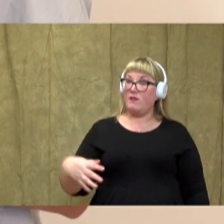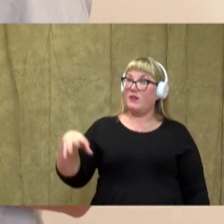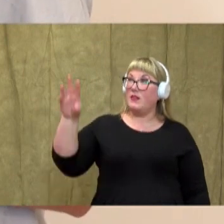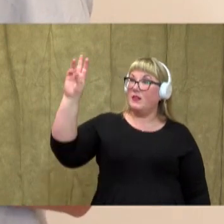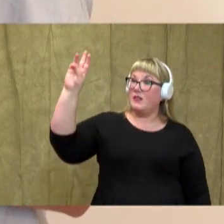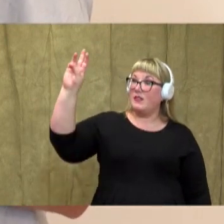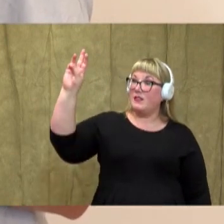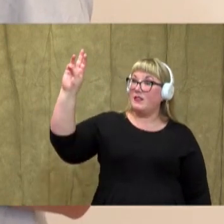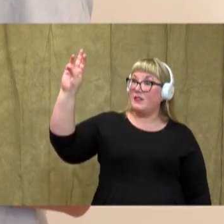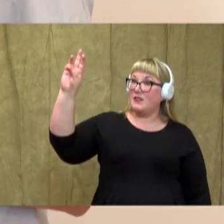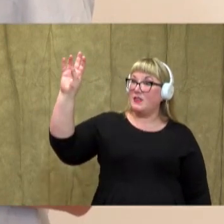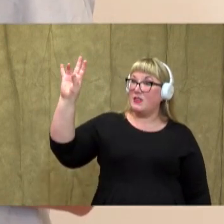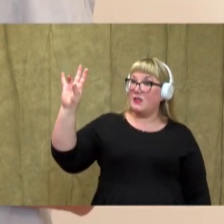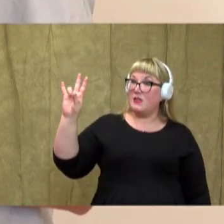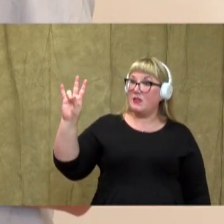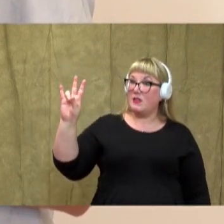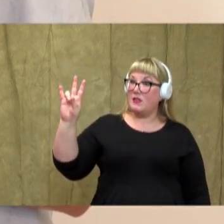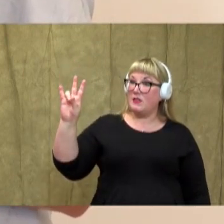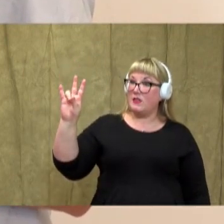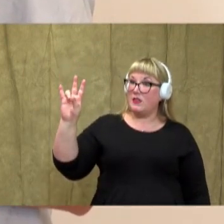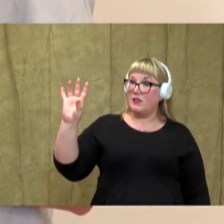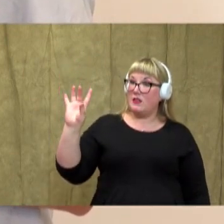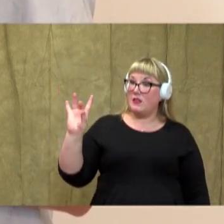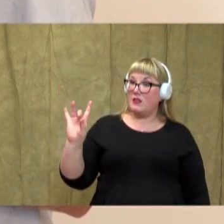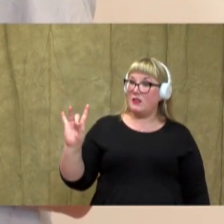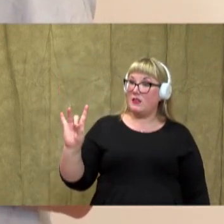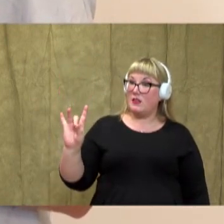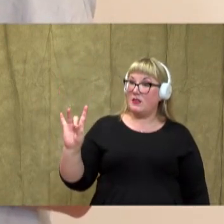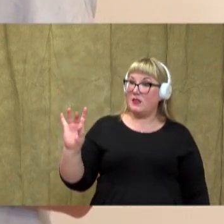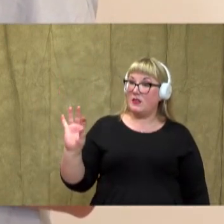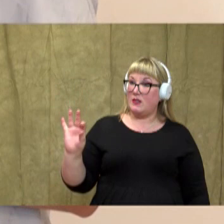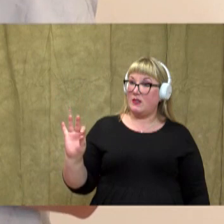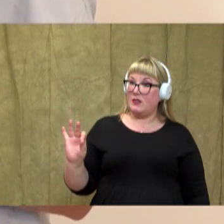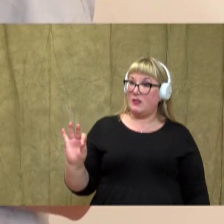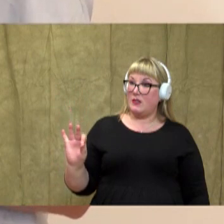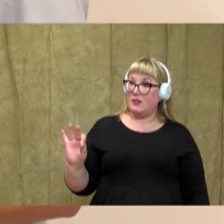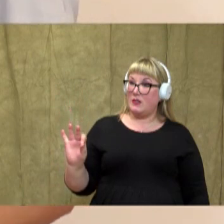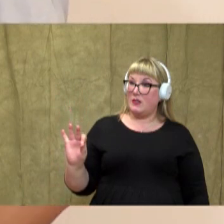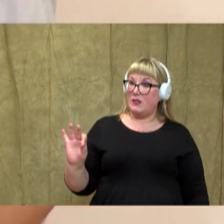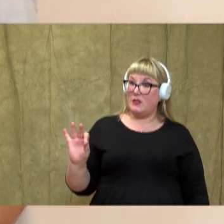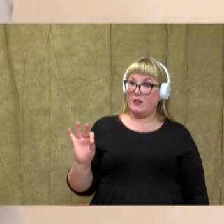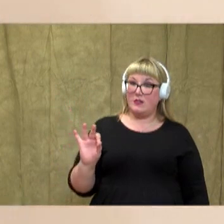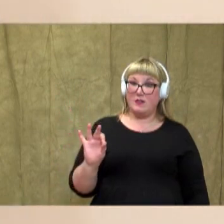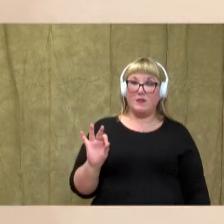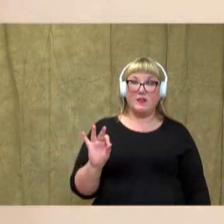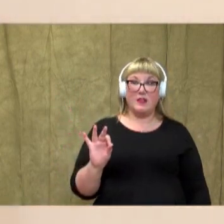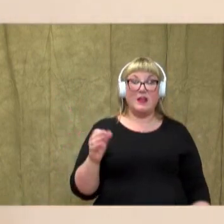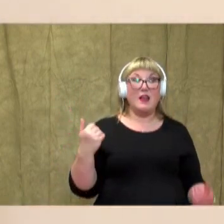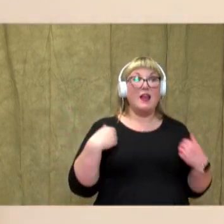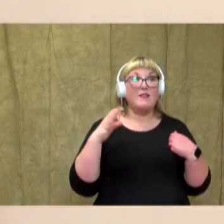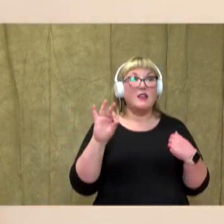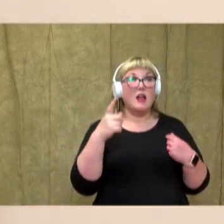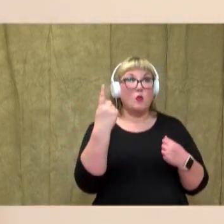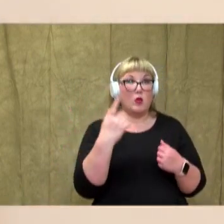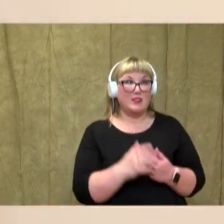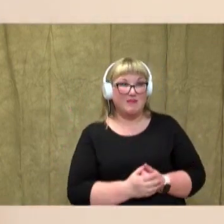5, 6, 7, 8, 9. We had 9